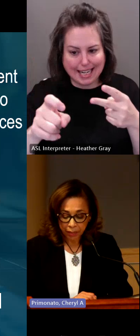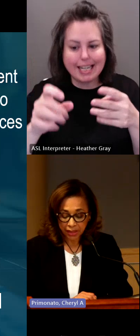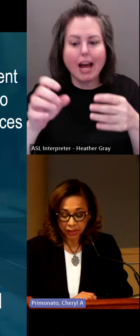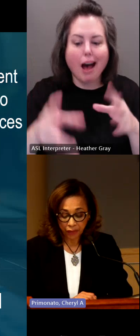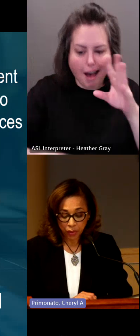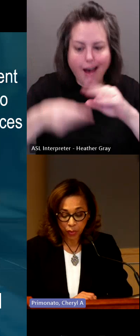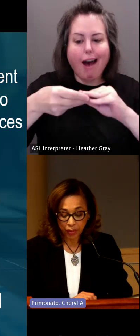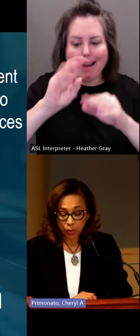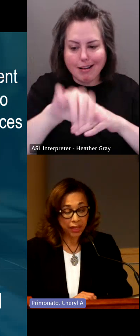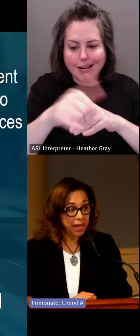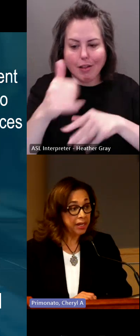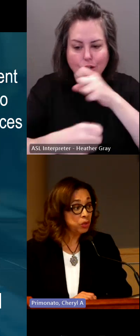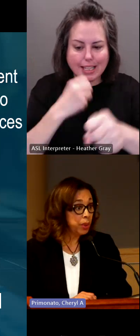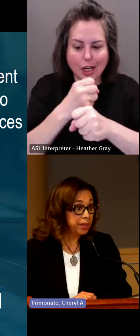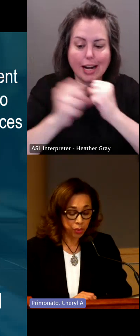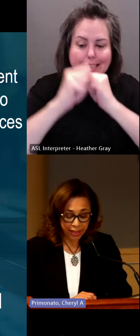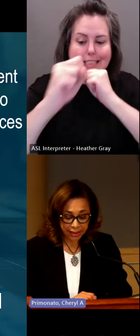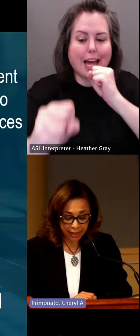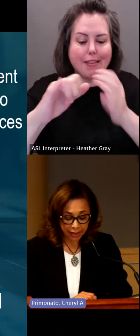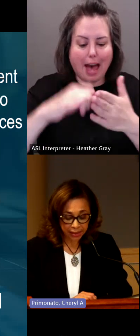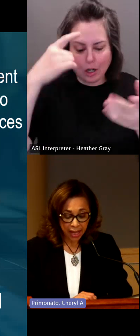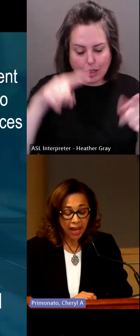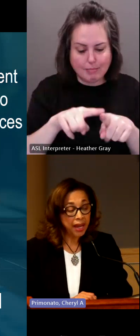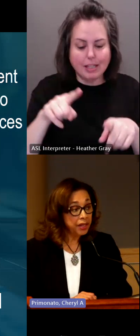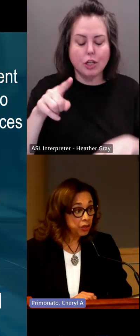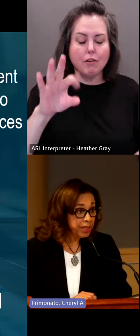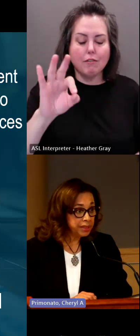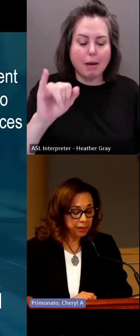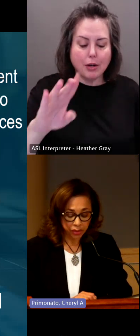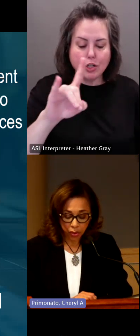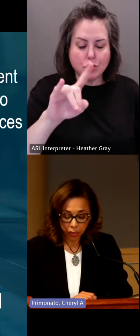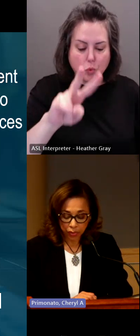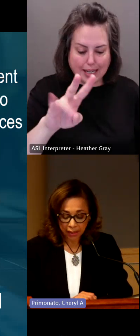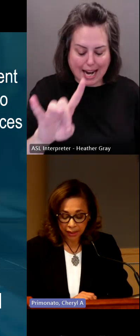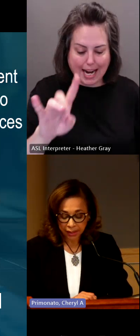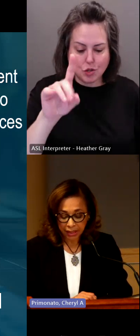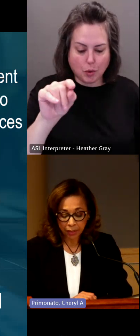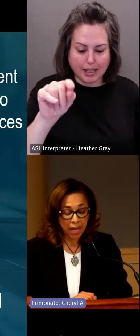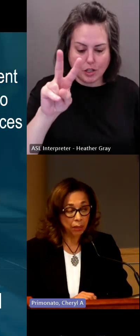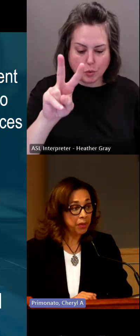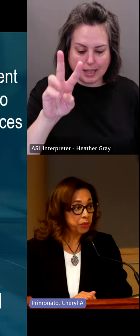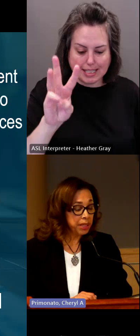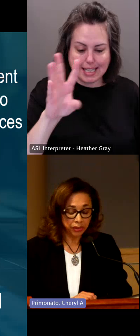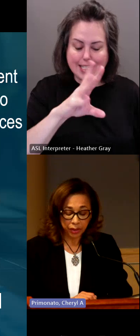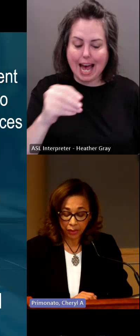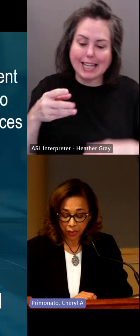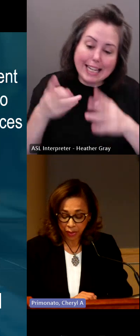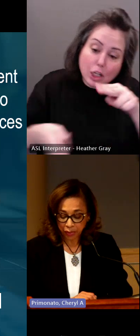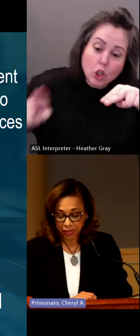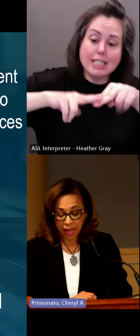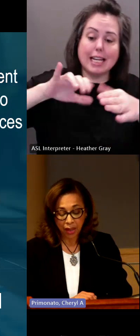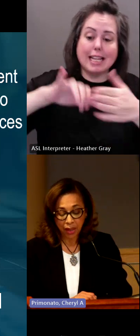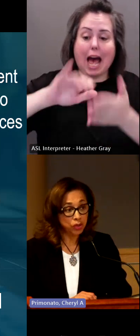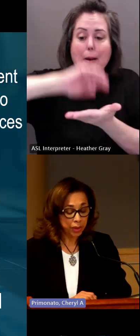extending the agreement to February 28, 2026, and increasing the total not to exceed amount by